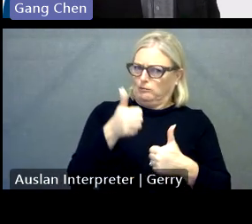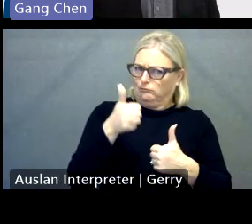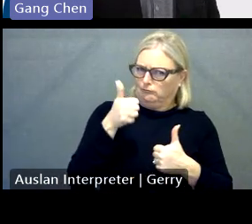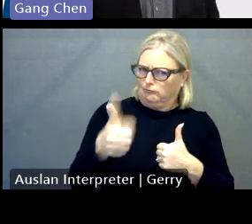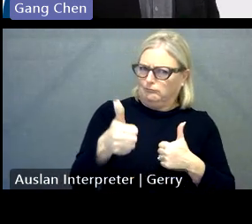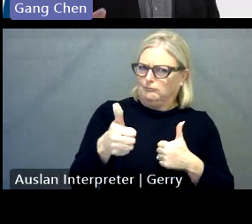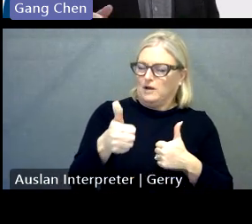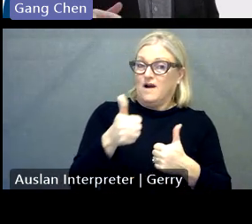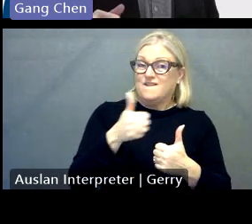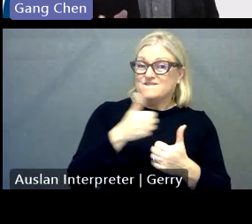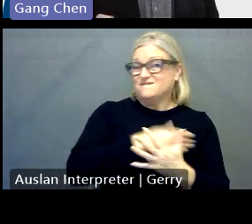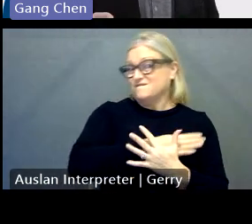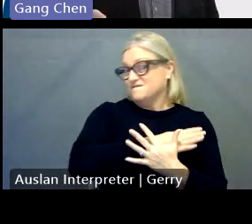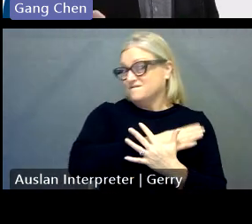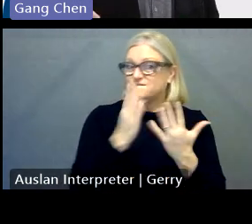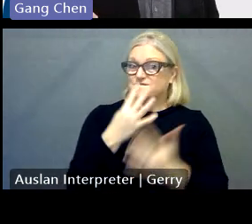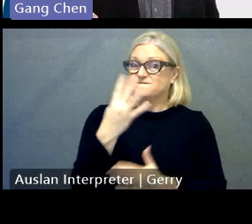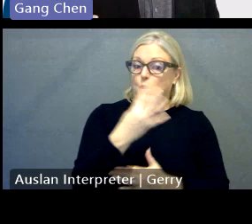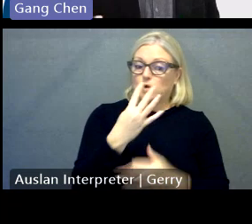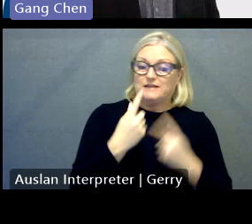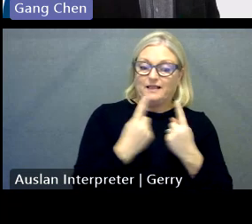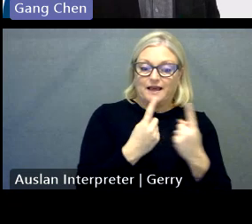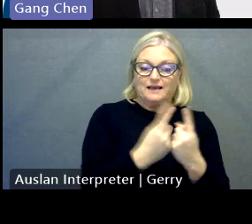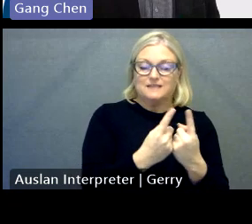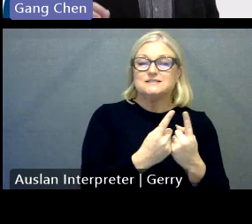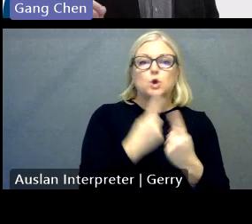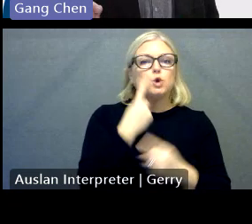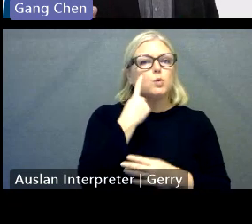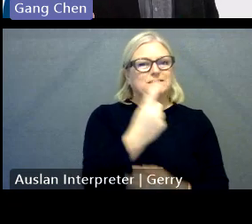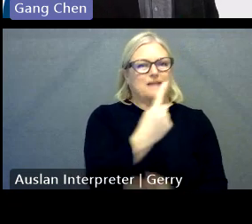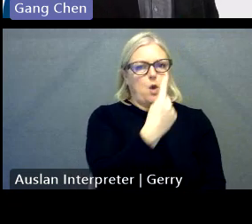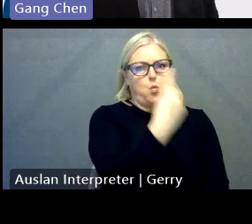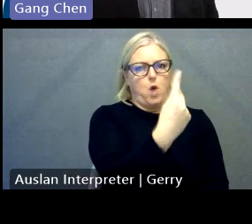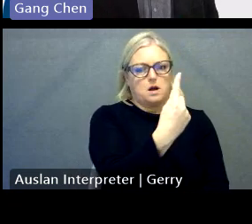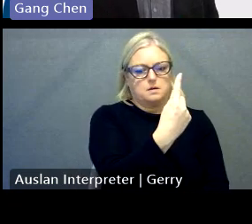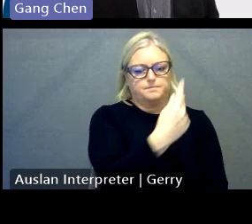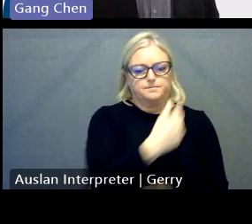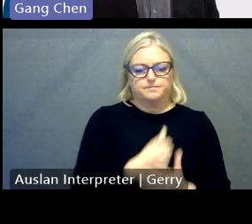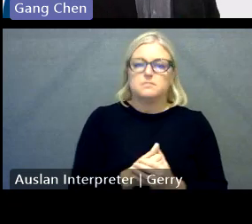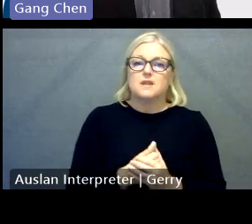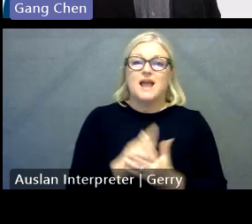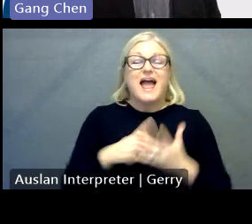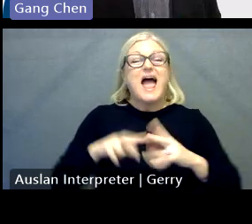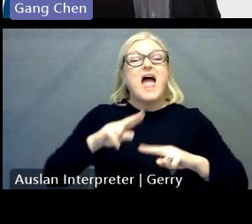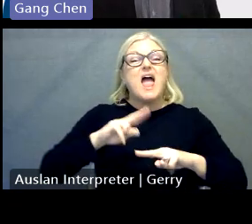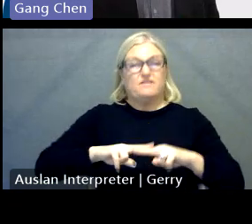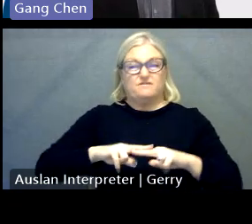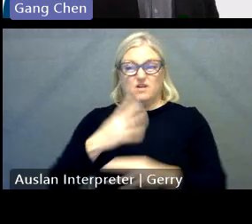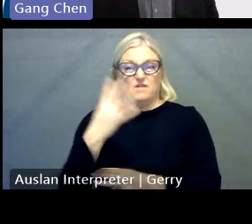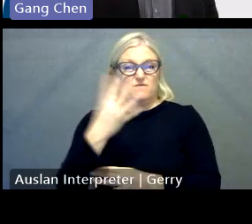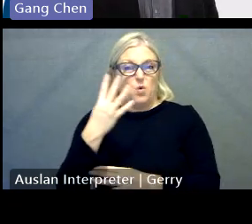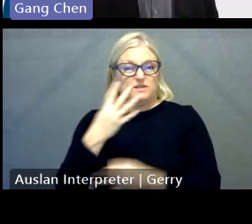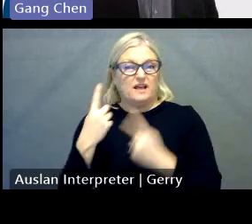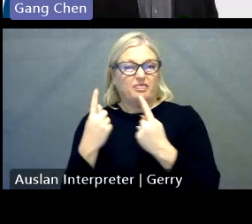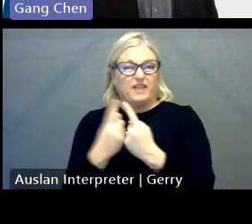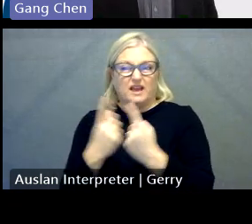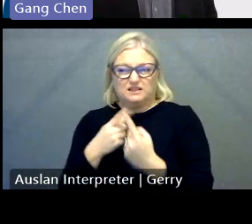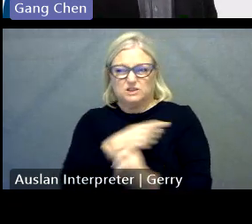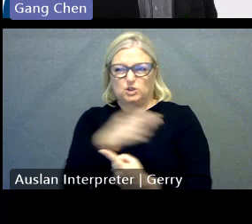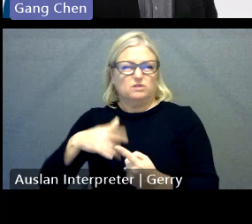hand, if you have the lowest levels being ticked box, you will be assigned a lowest well-being level of